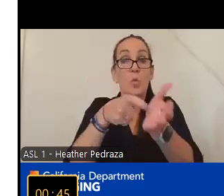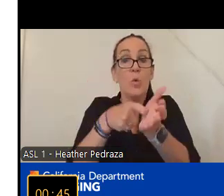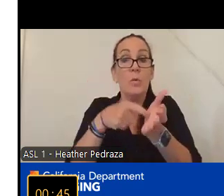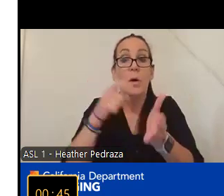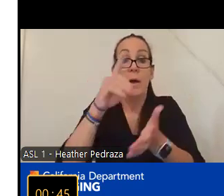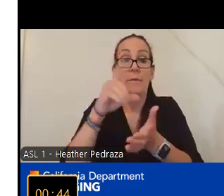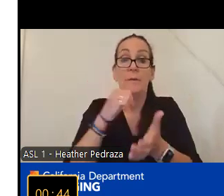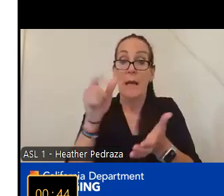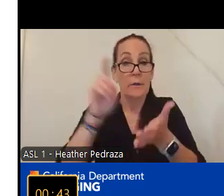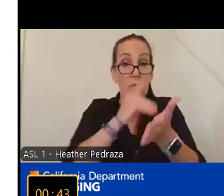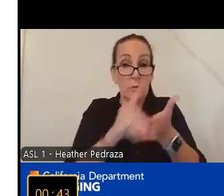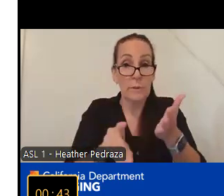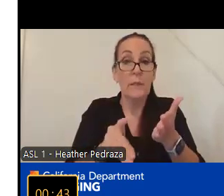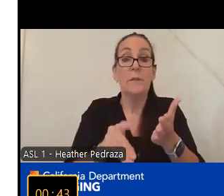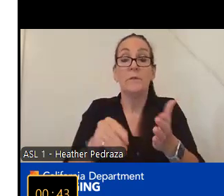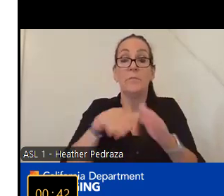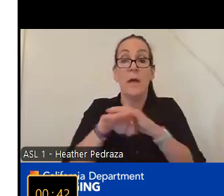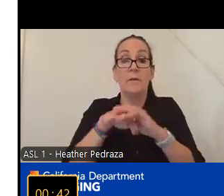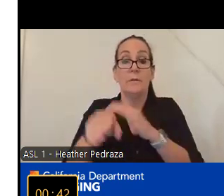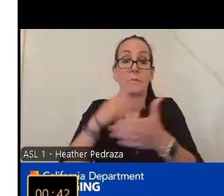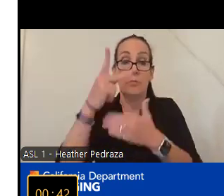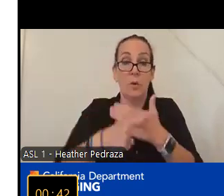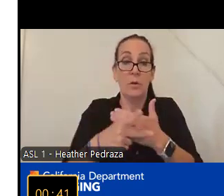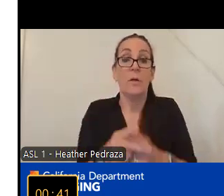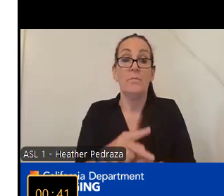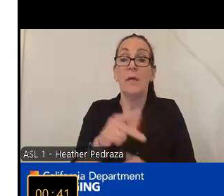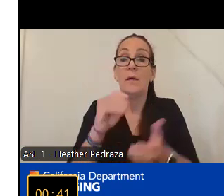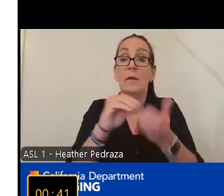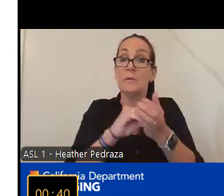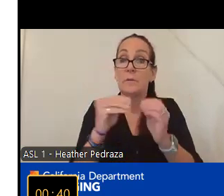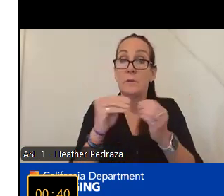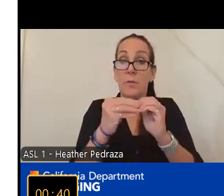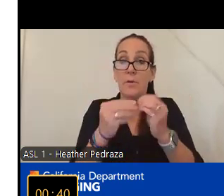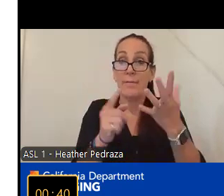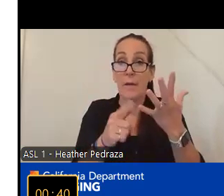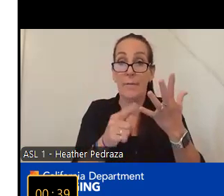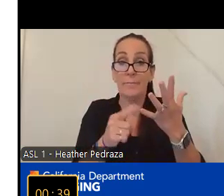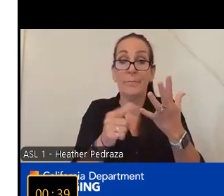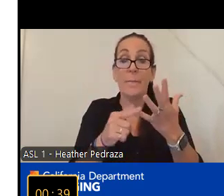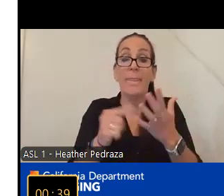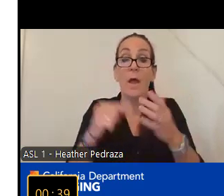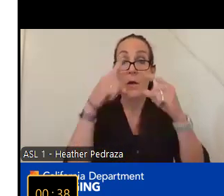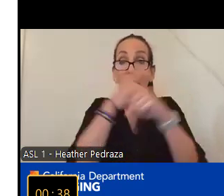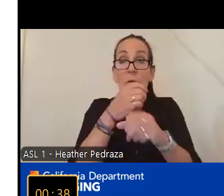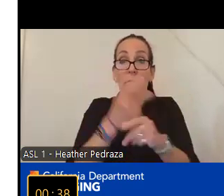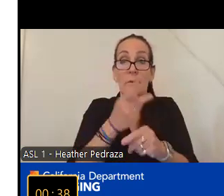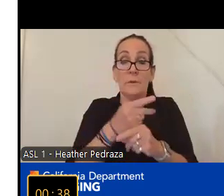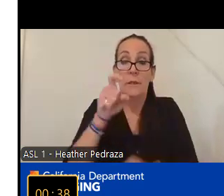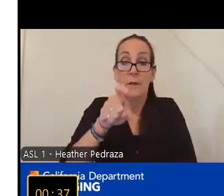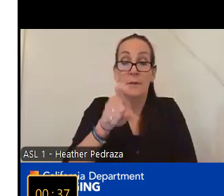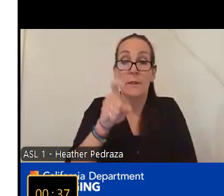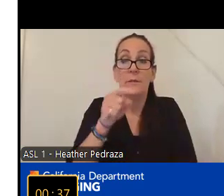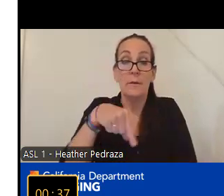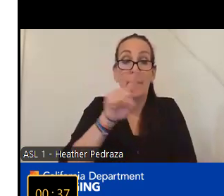5, complex care needs. Recipients with complex care needs may struggle to file ongoing grievances and appeals without a